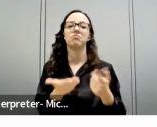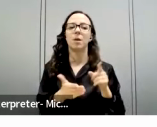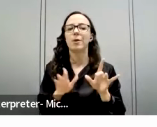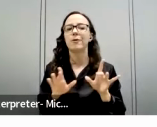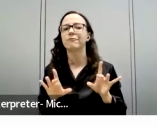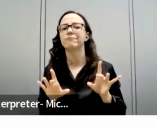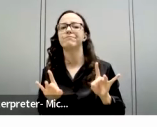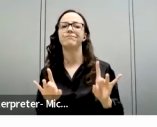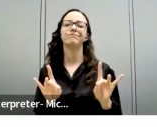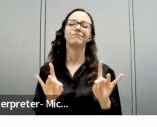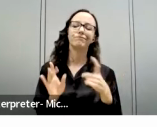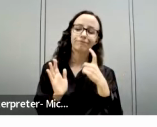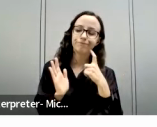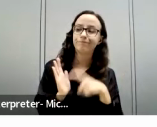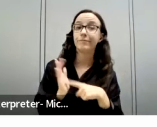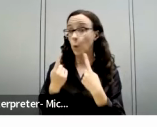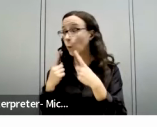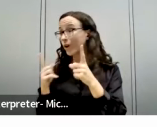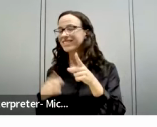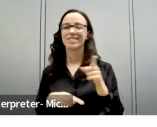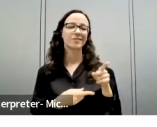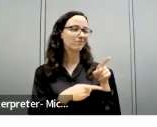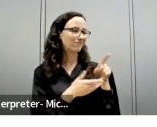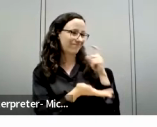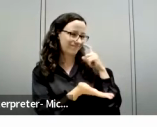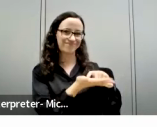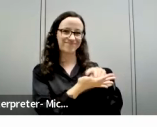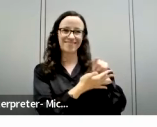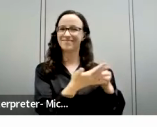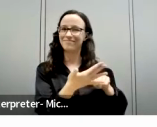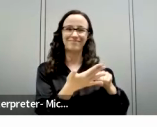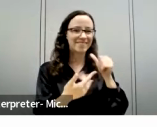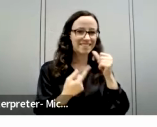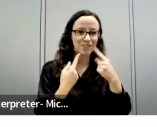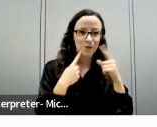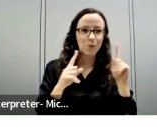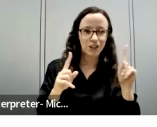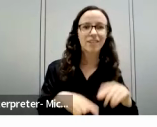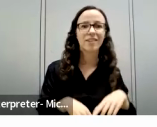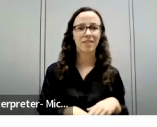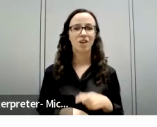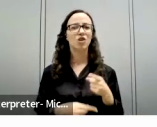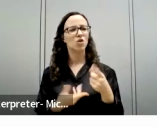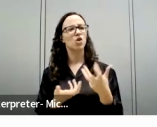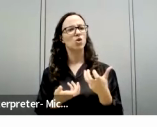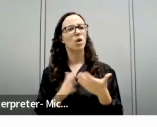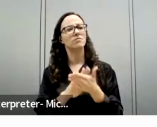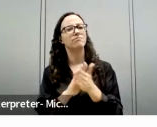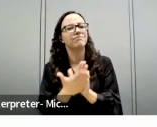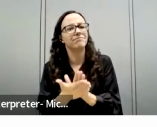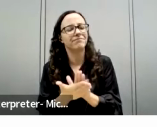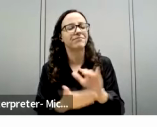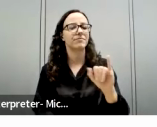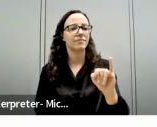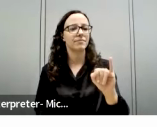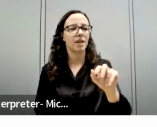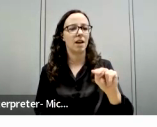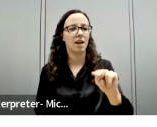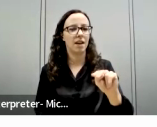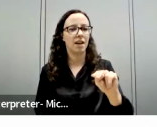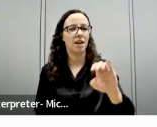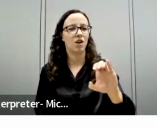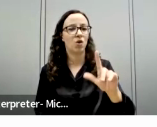that work or that don't work. And so you want to make sure that you are also, being inclusive a little bit and letting your students